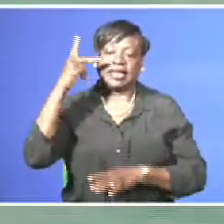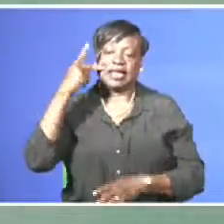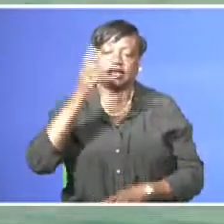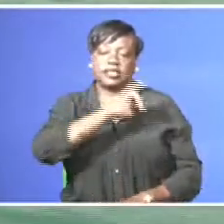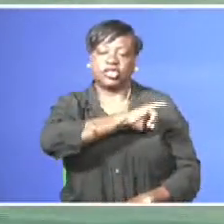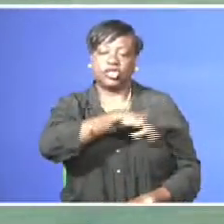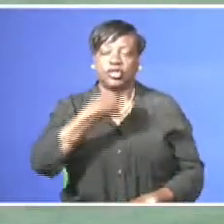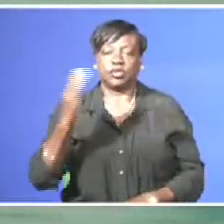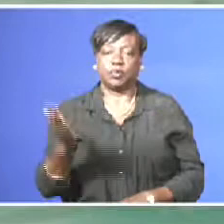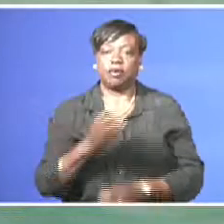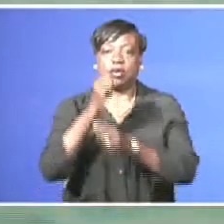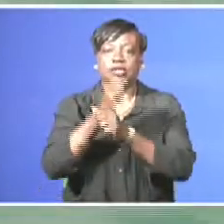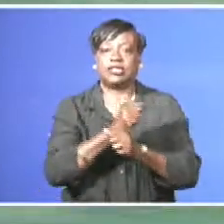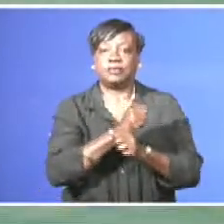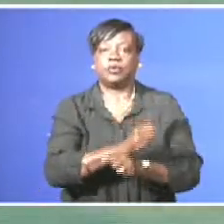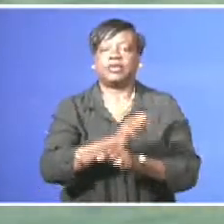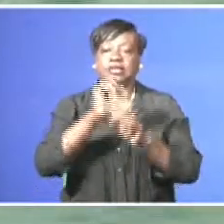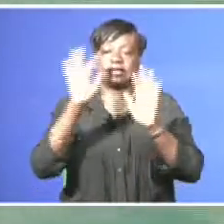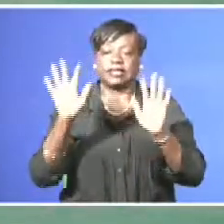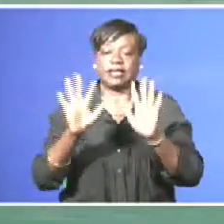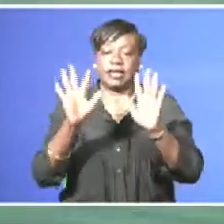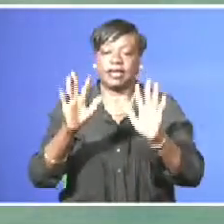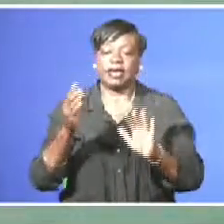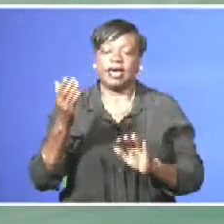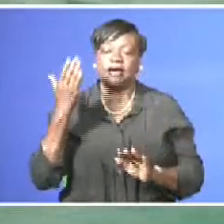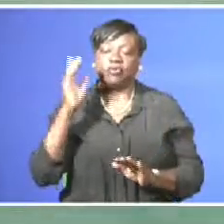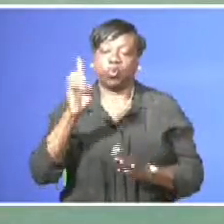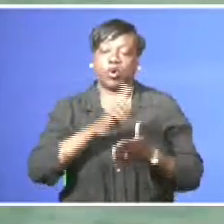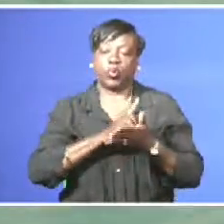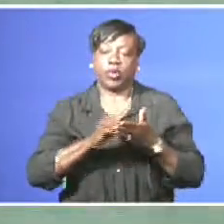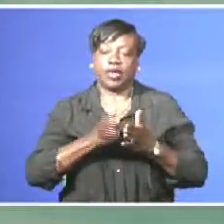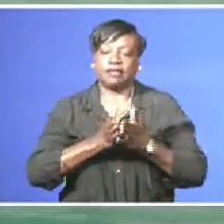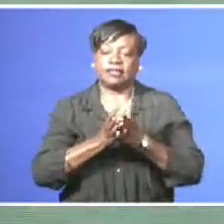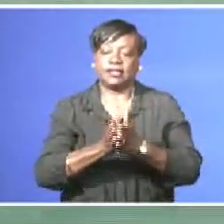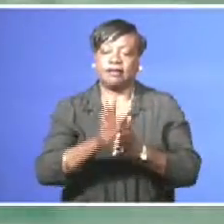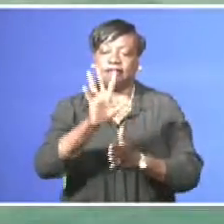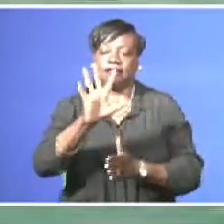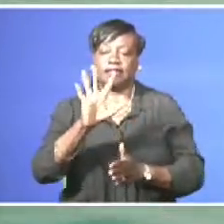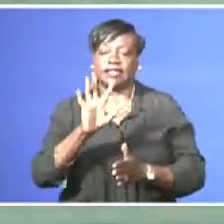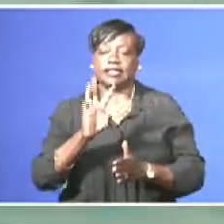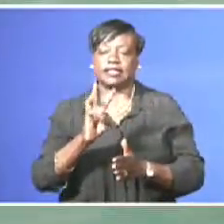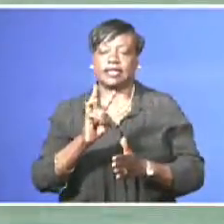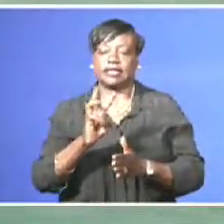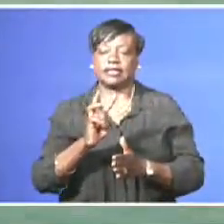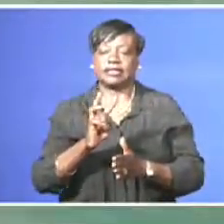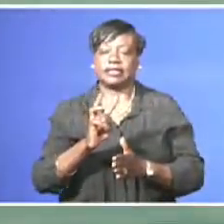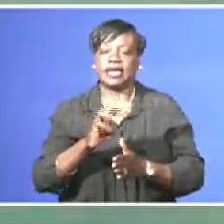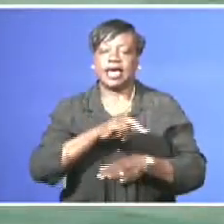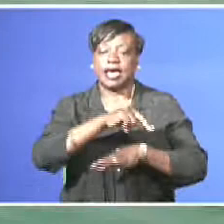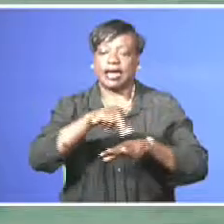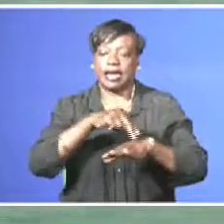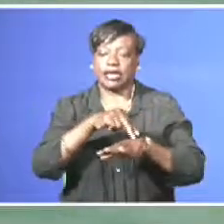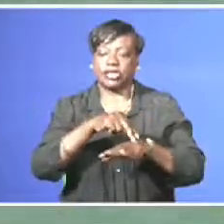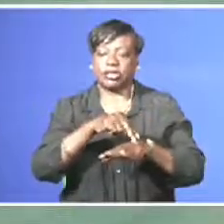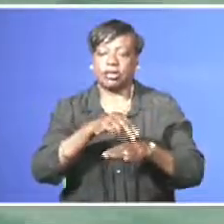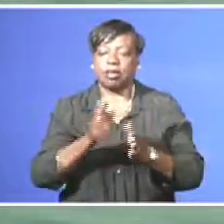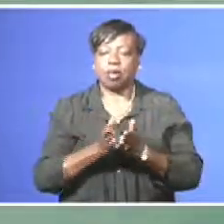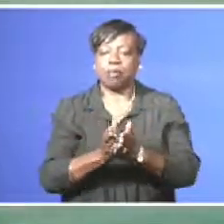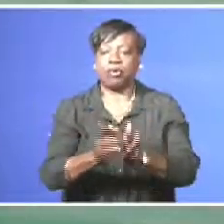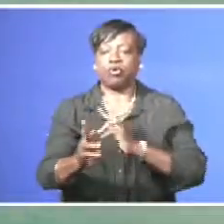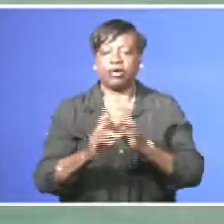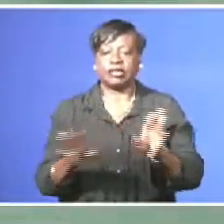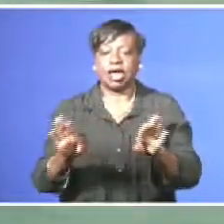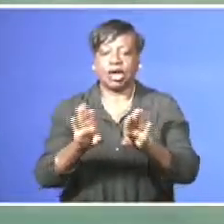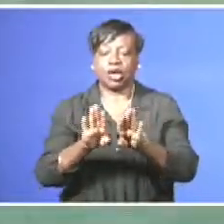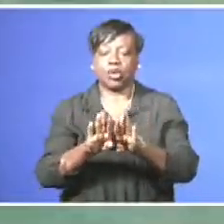Sports Sunday. After a week of sailing, the 65th annual National Family Island Regatta came to a close on Saturday in Exuma.